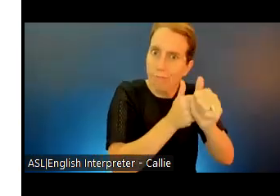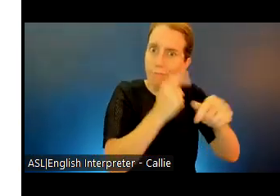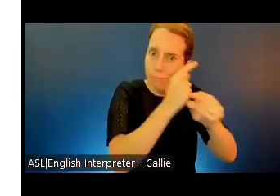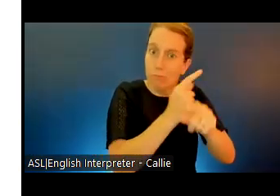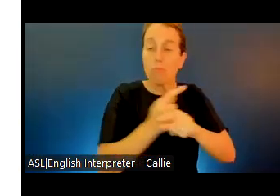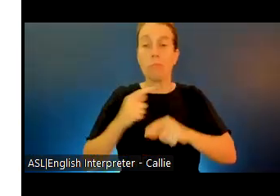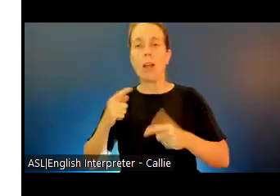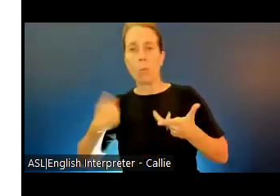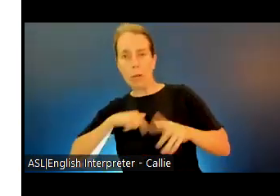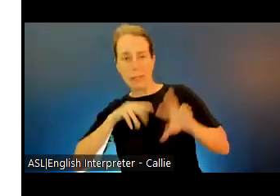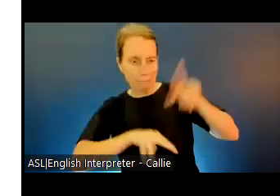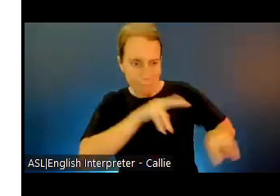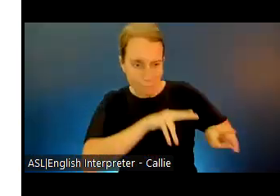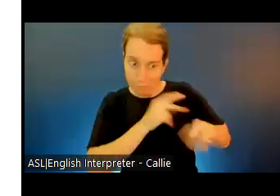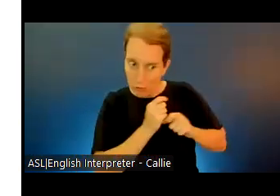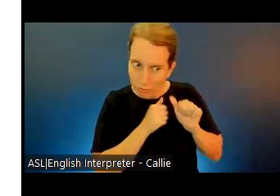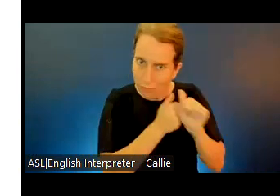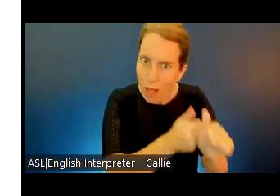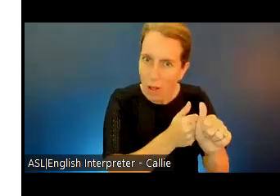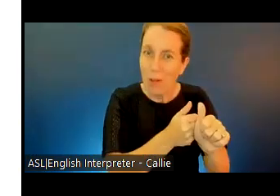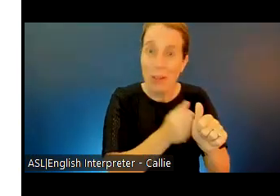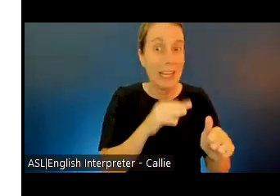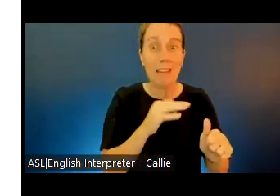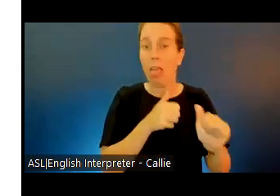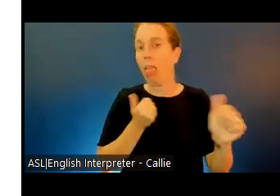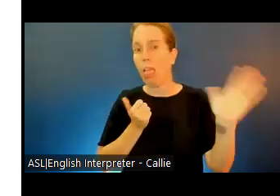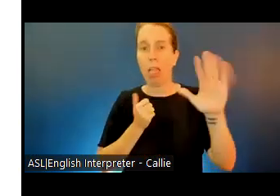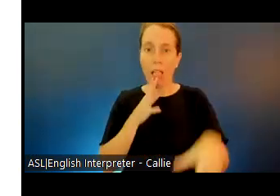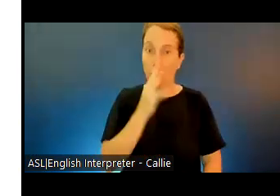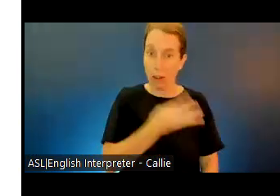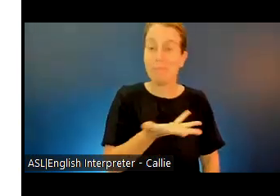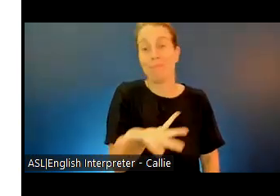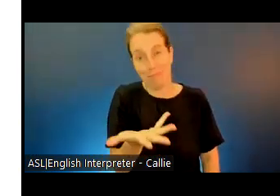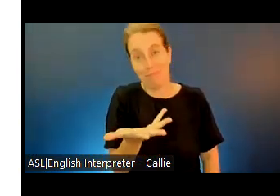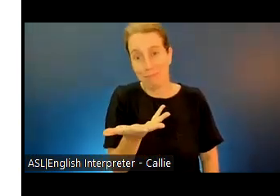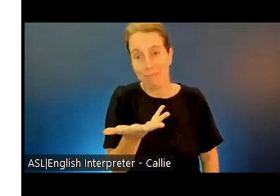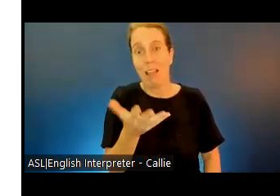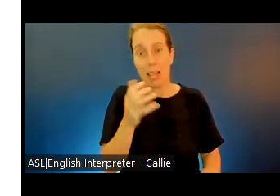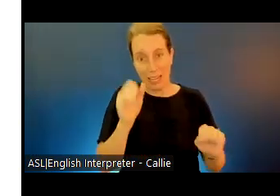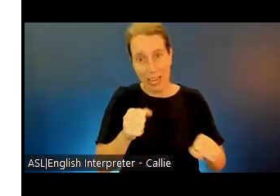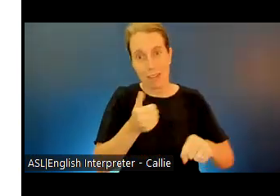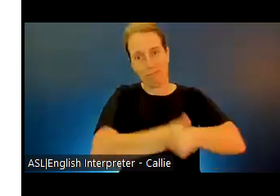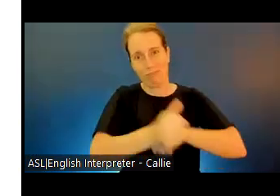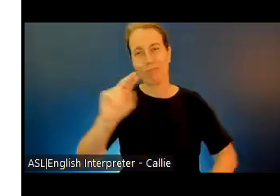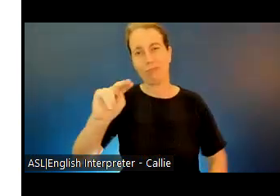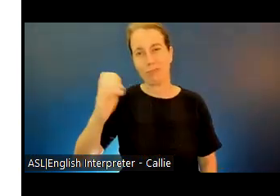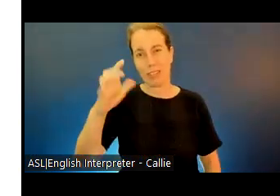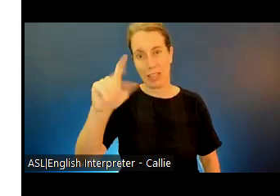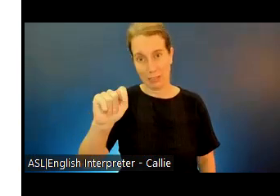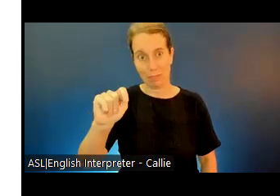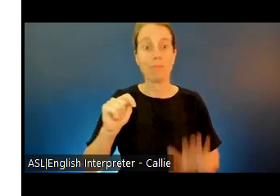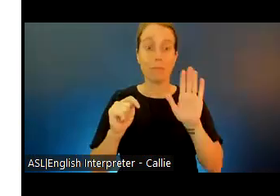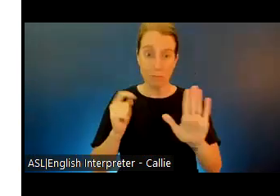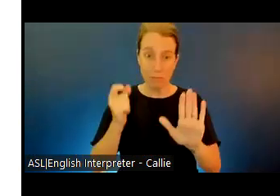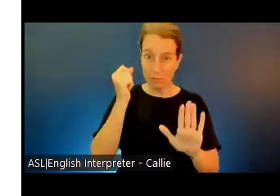environment. So that can include preventing peer-on-peer incidents. Now, it is important to recognize that not every situation of a peer-on-peer incident